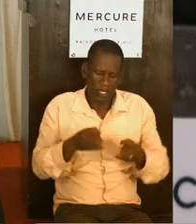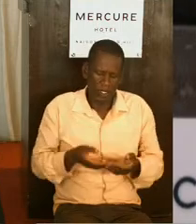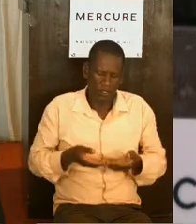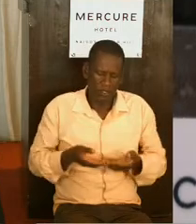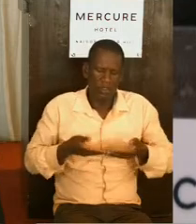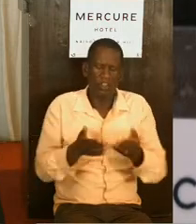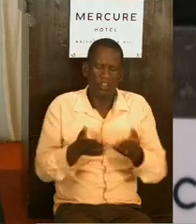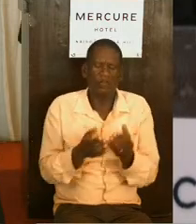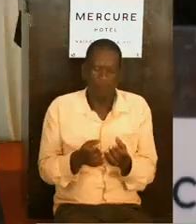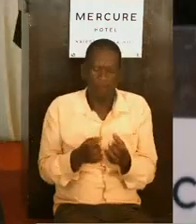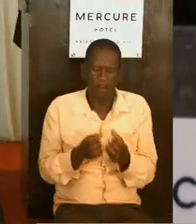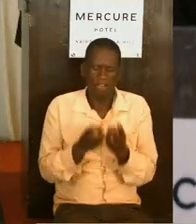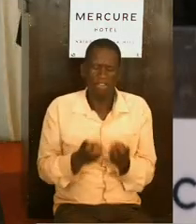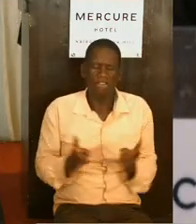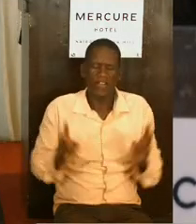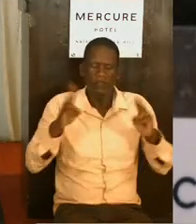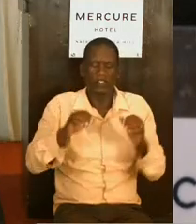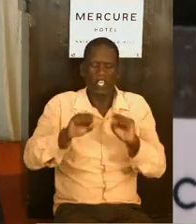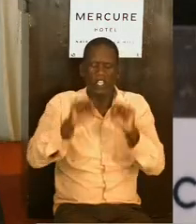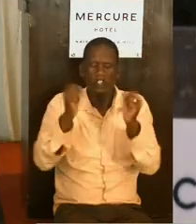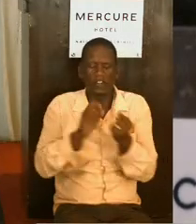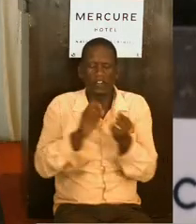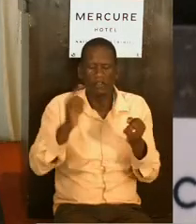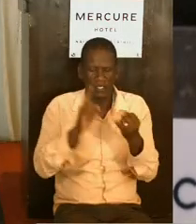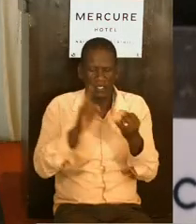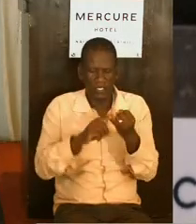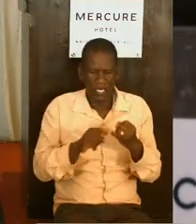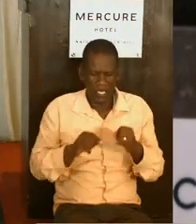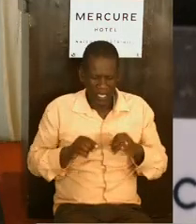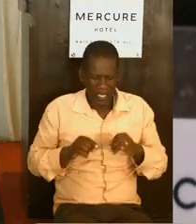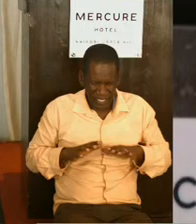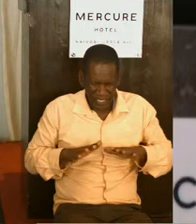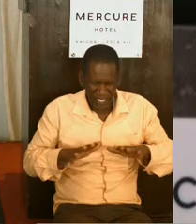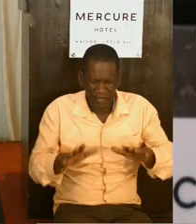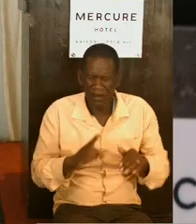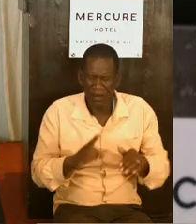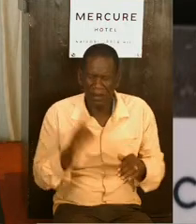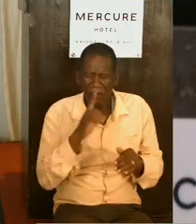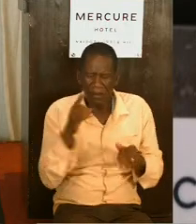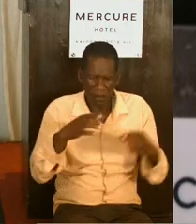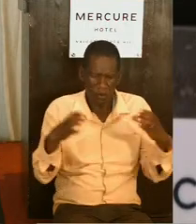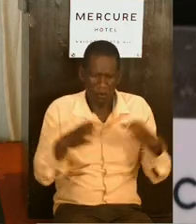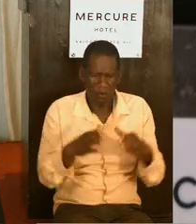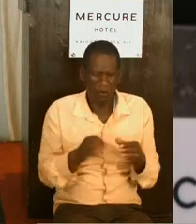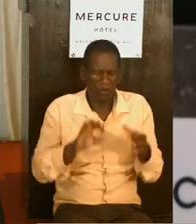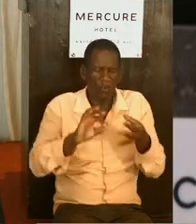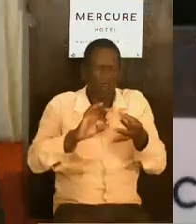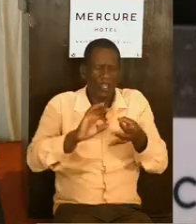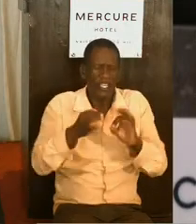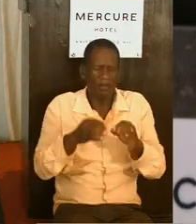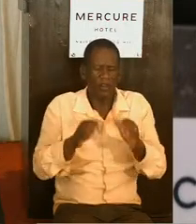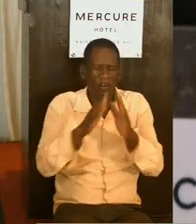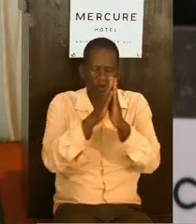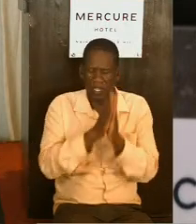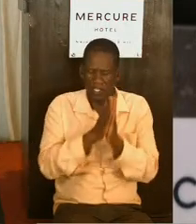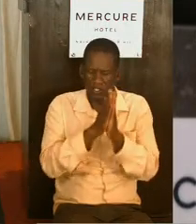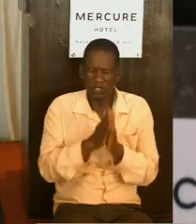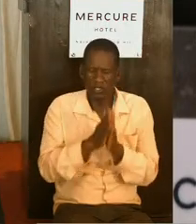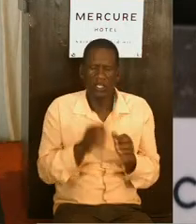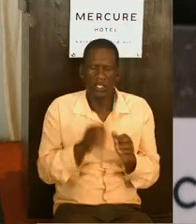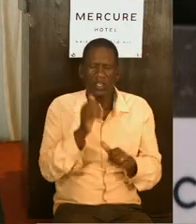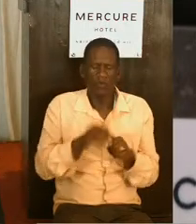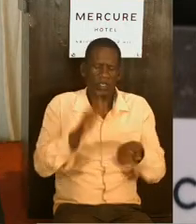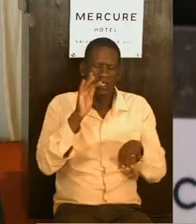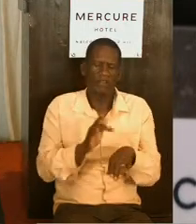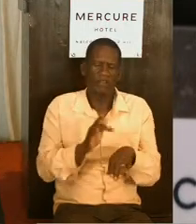in society one is the spreading extremism of interpretation of religion which